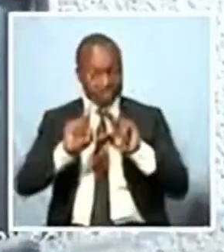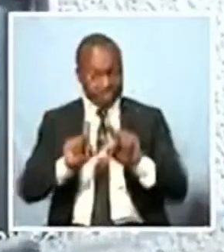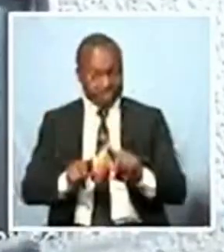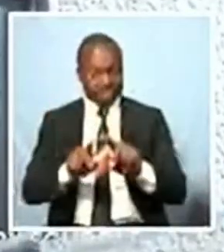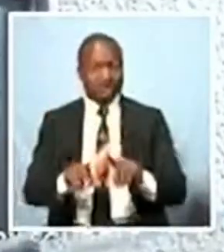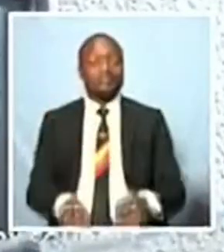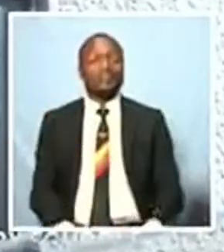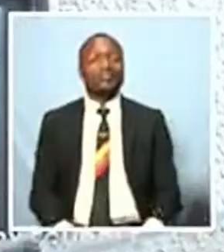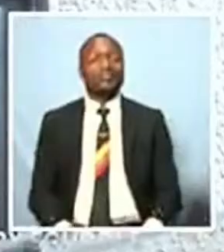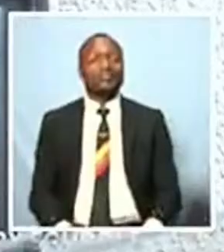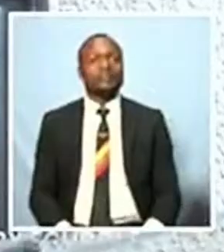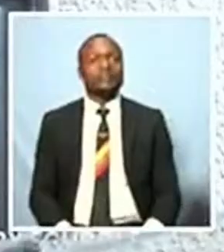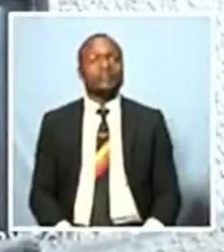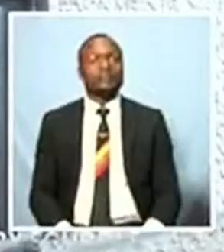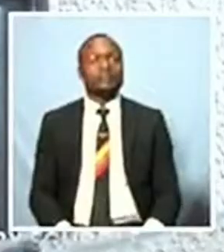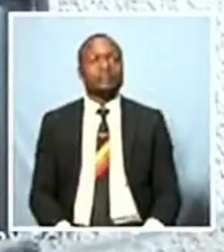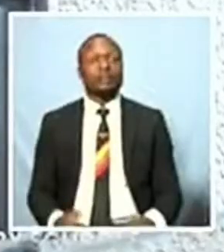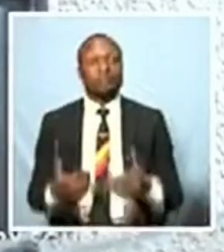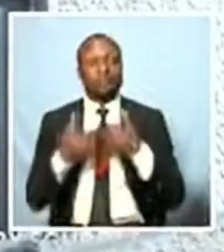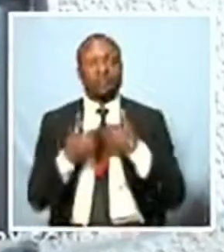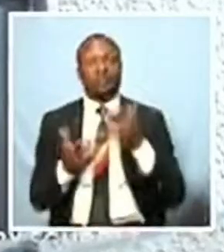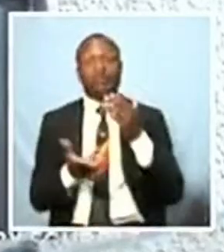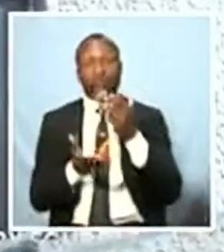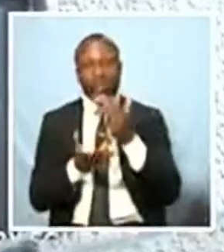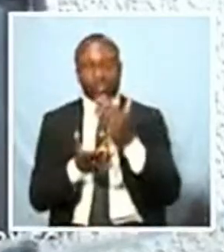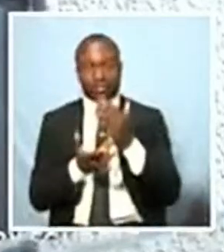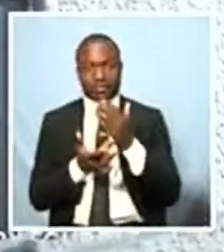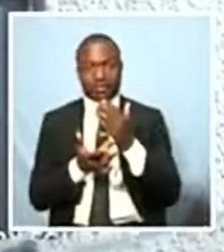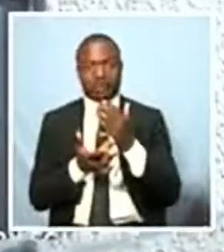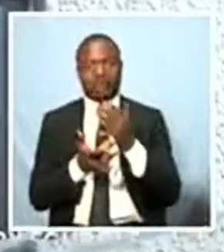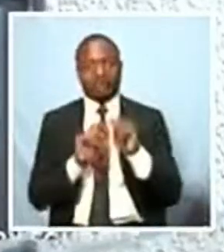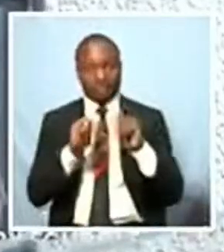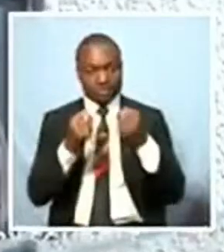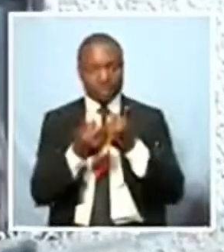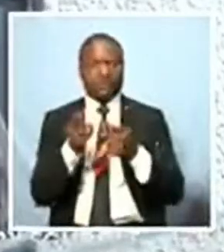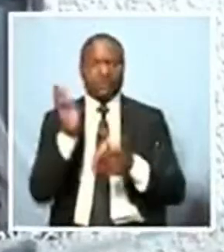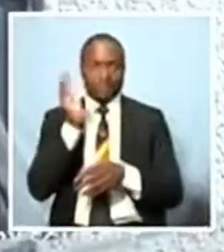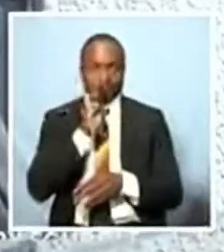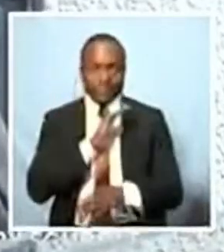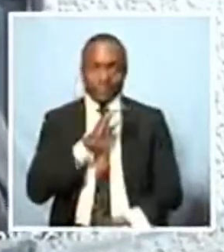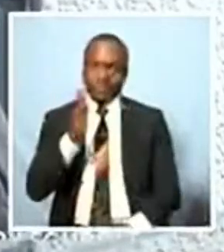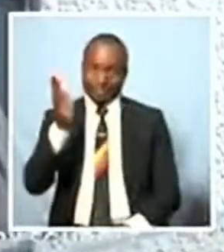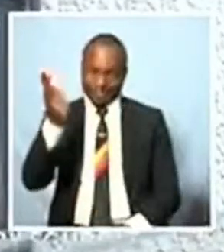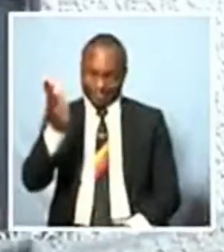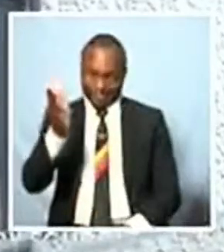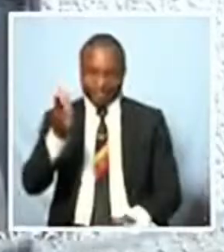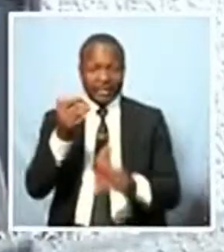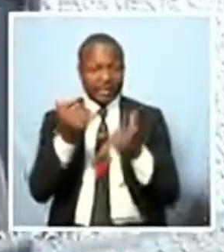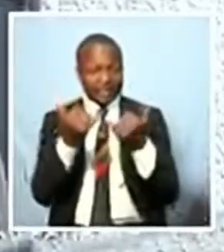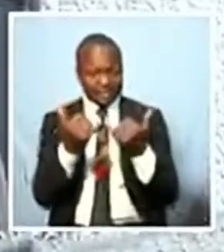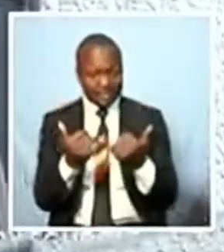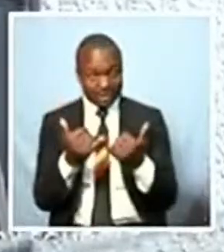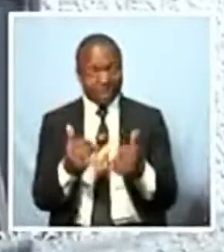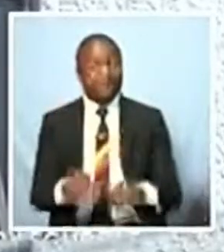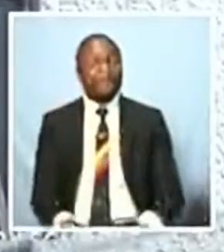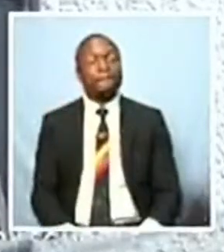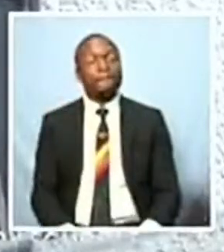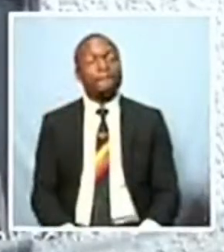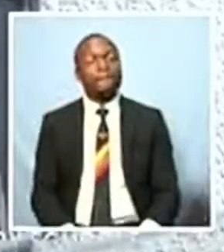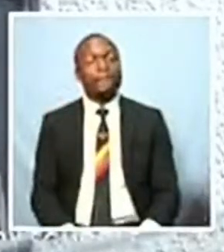have the technical team has made their presentation. Now,